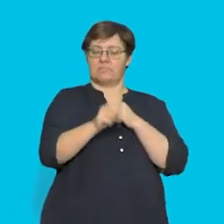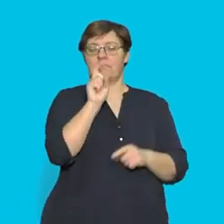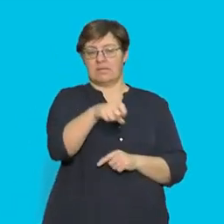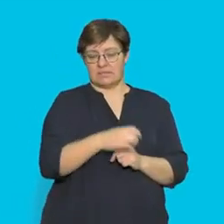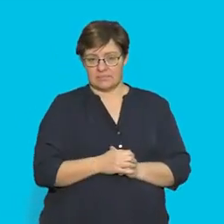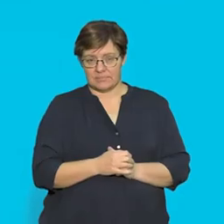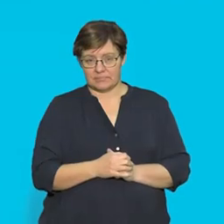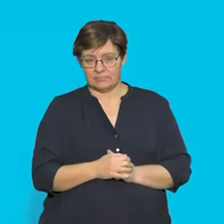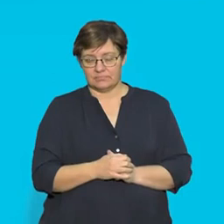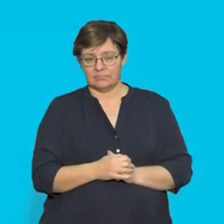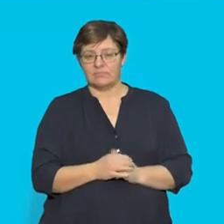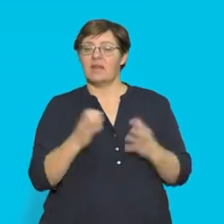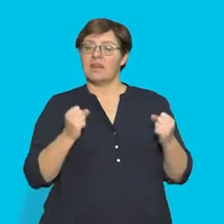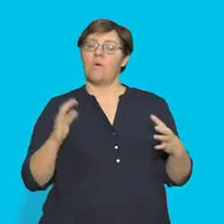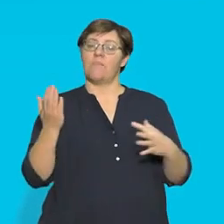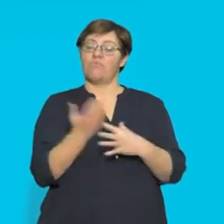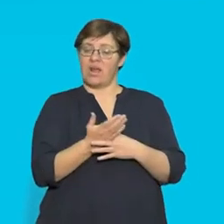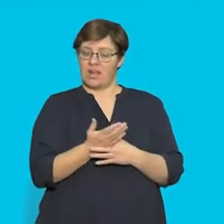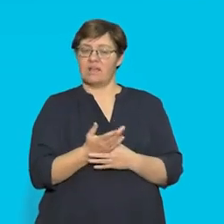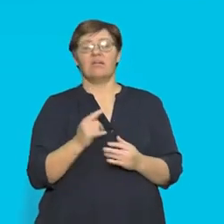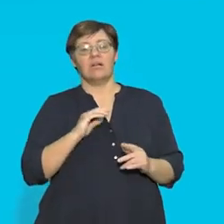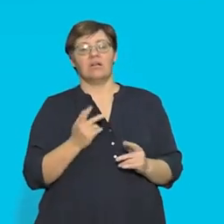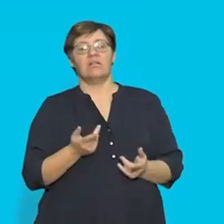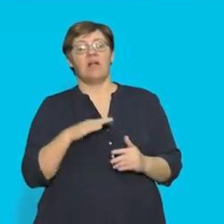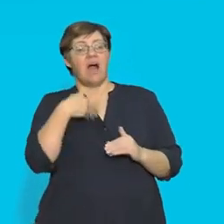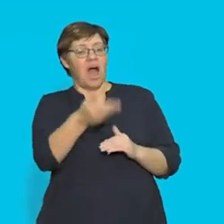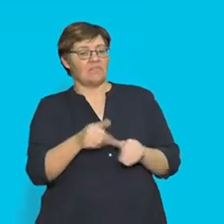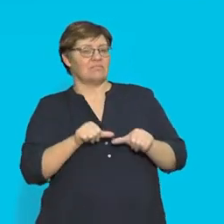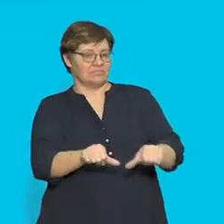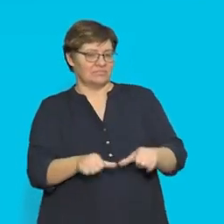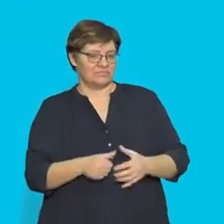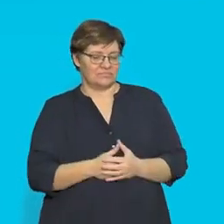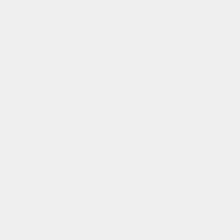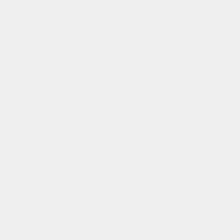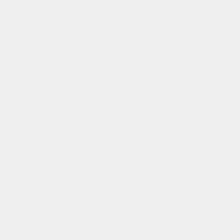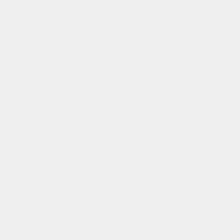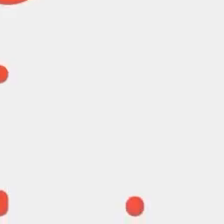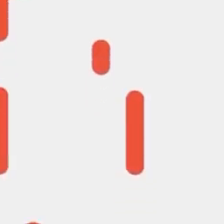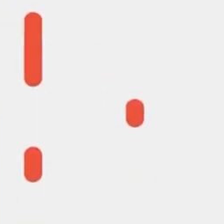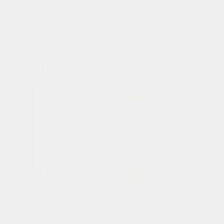us to find. Okay, it's time for an ad break. Please join us just after this.